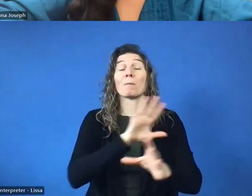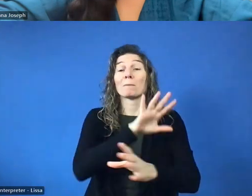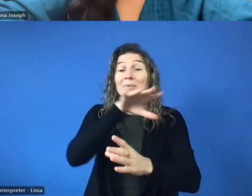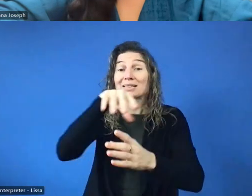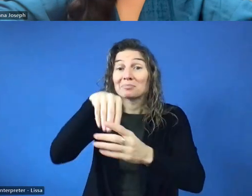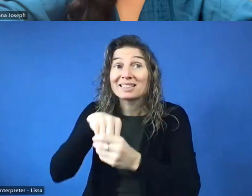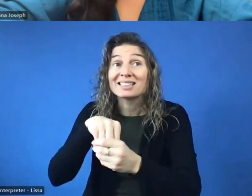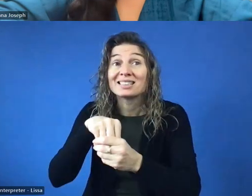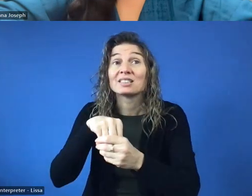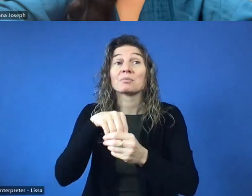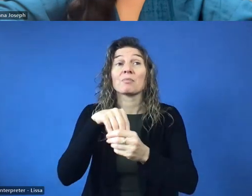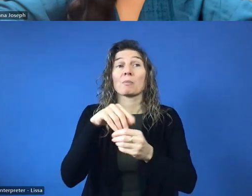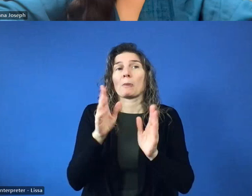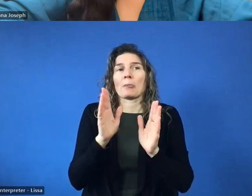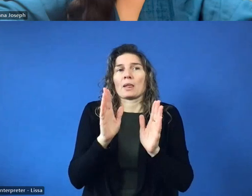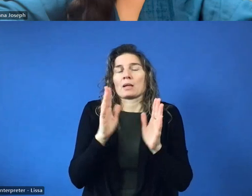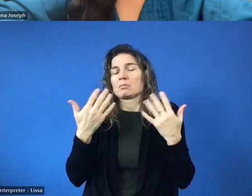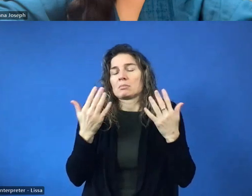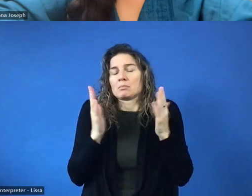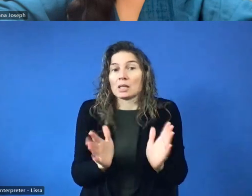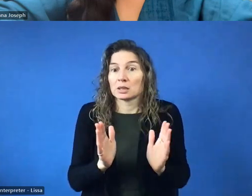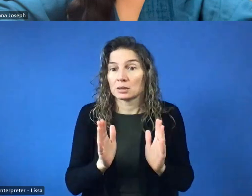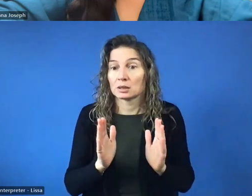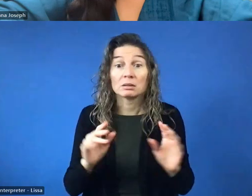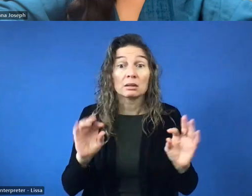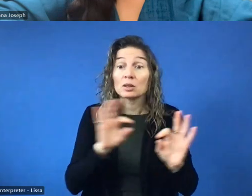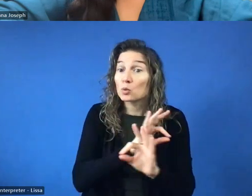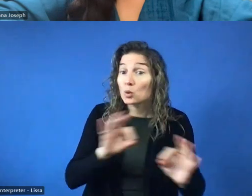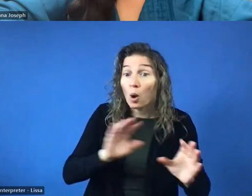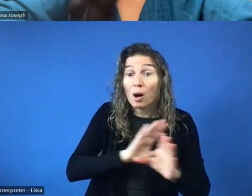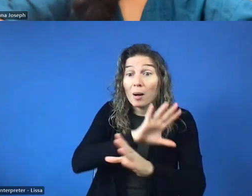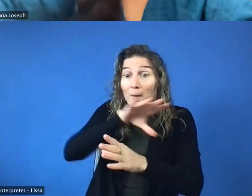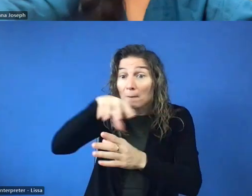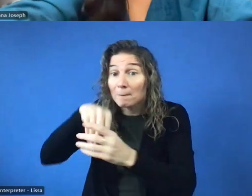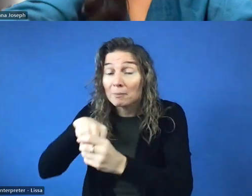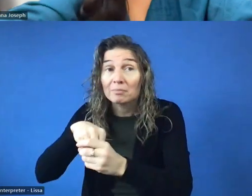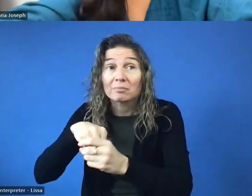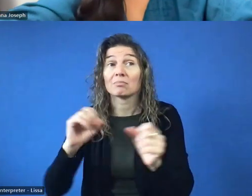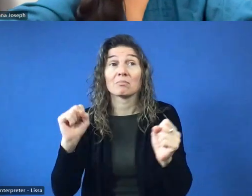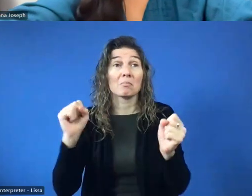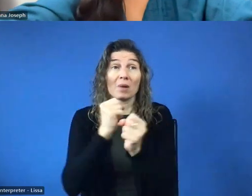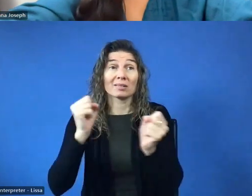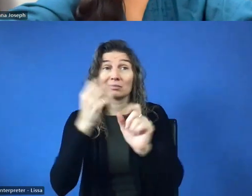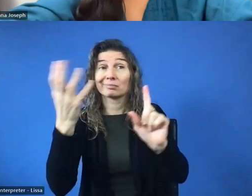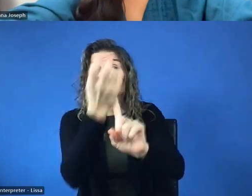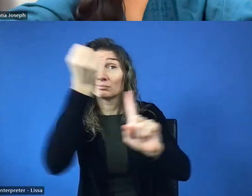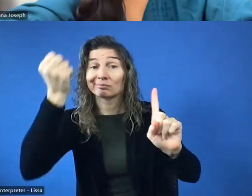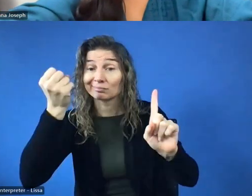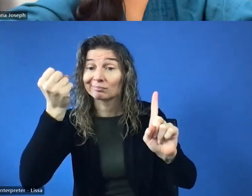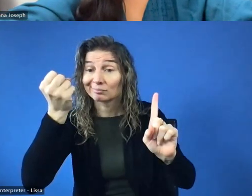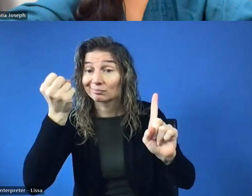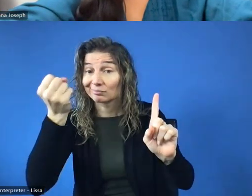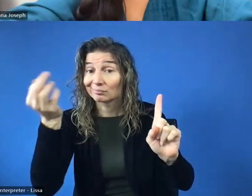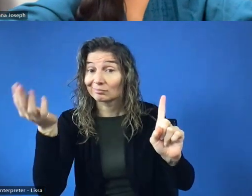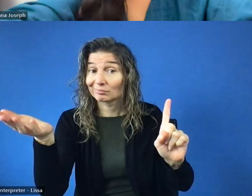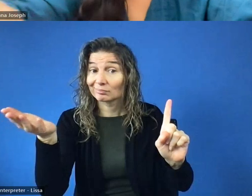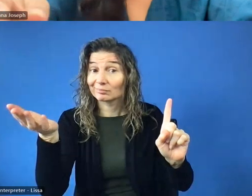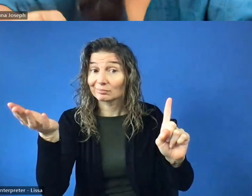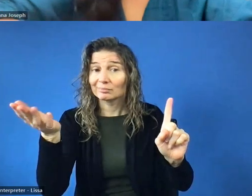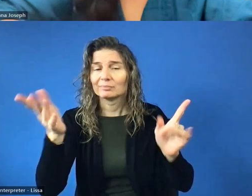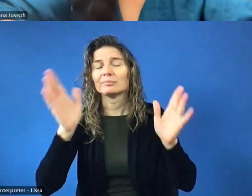that without participation we can't reach it, and we have to look